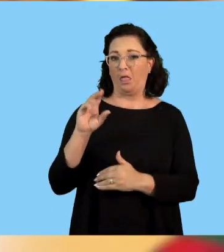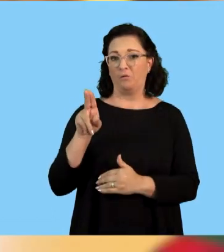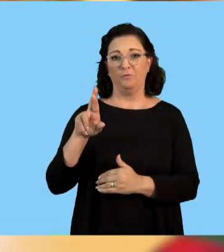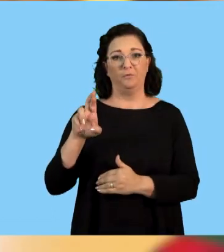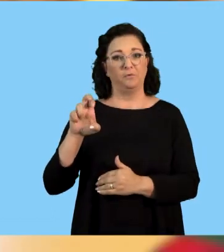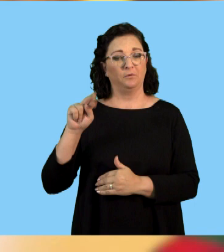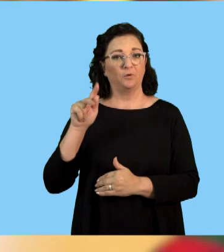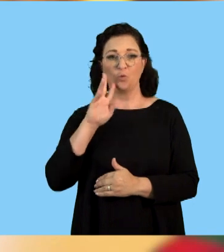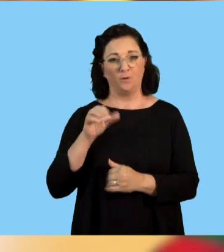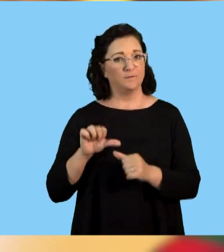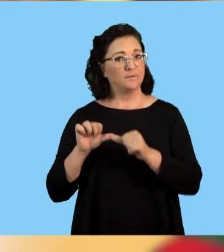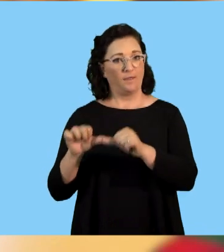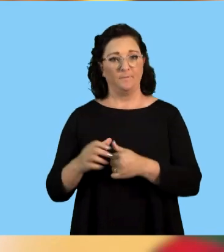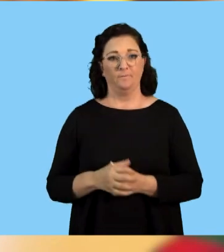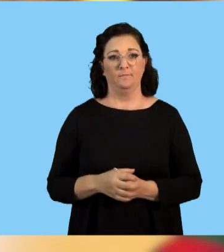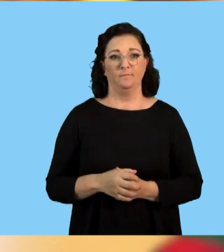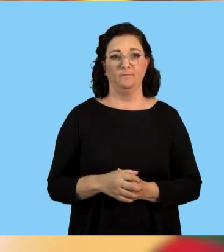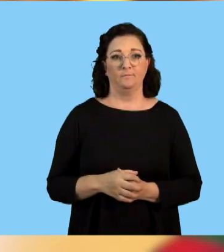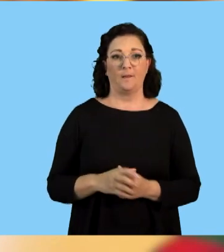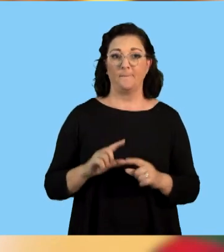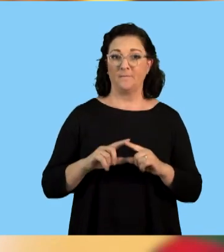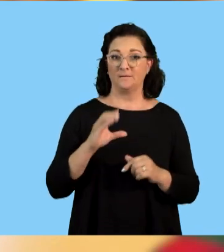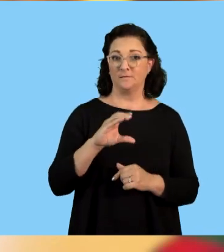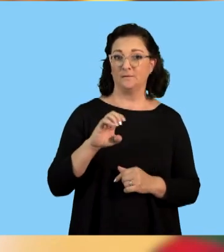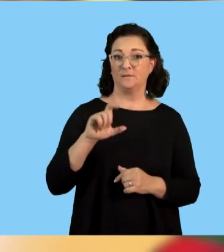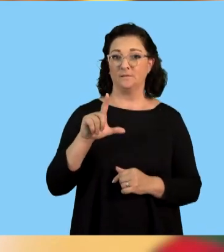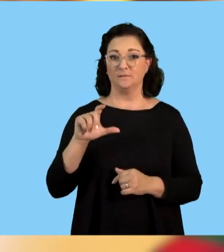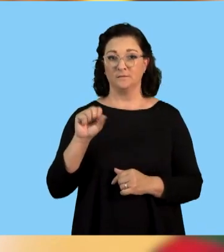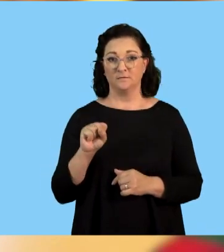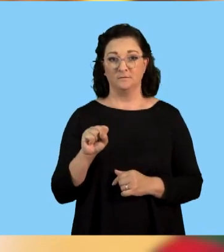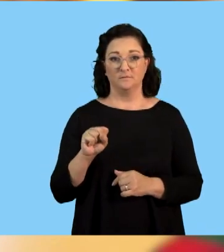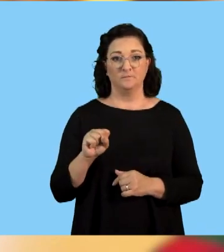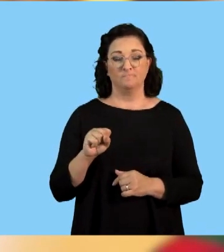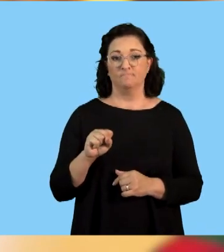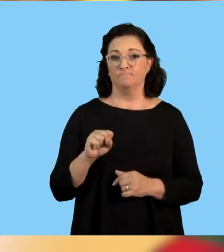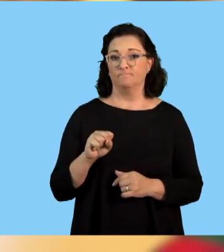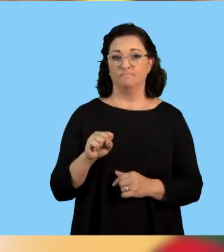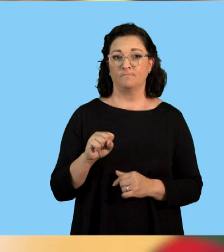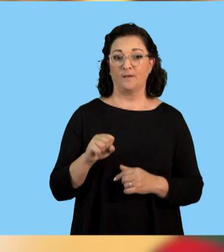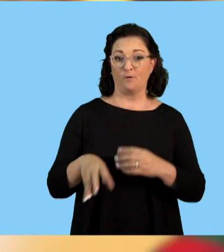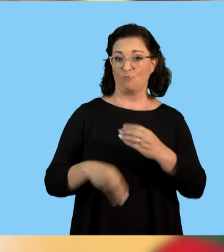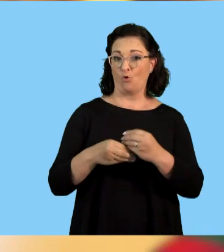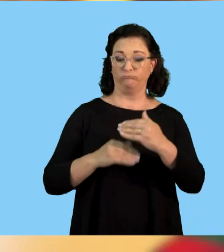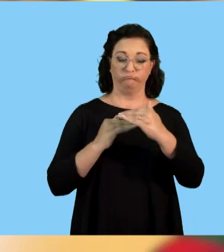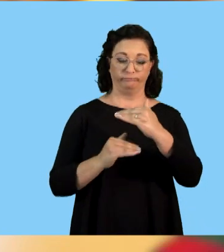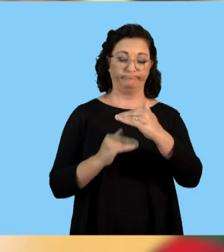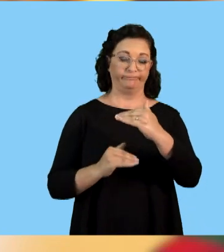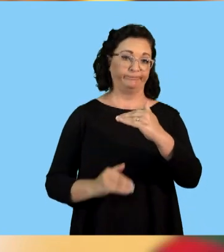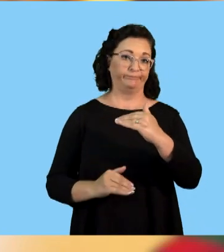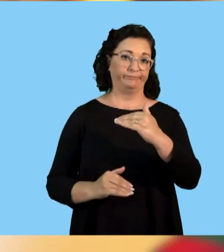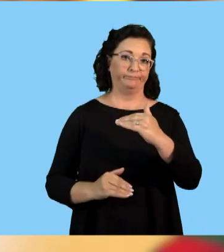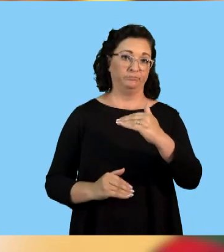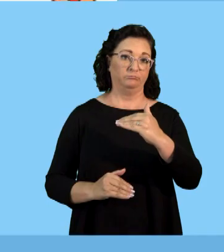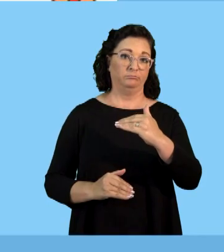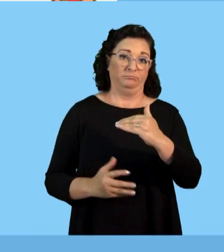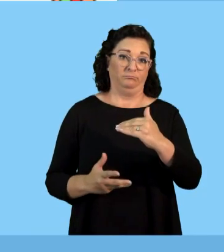when one increases, the other one decreases. But then the current and the cells in parallel, they do not have, the adding more